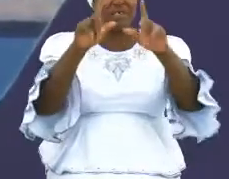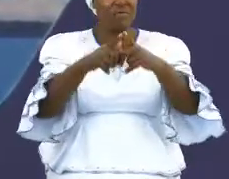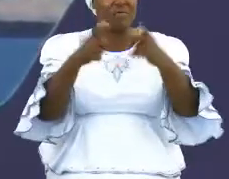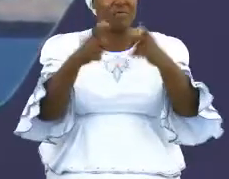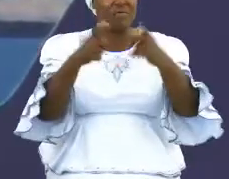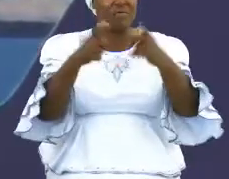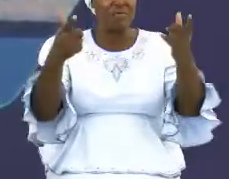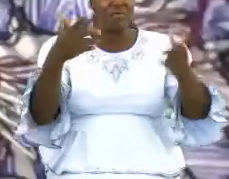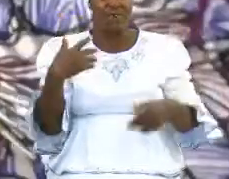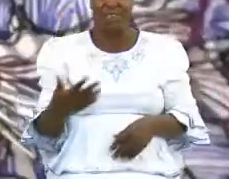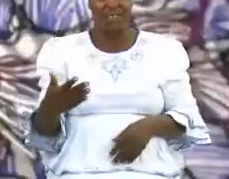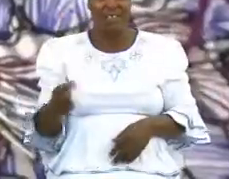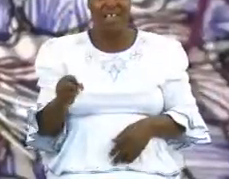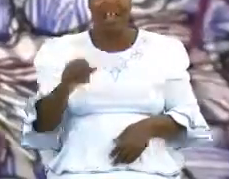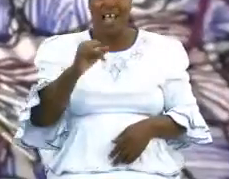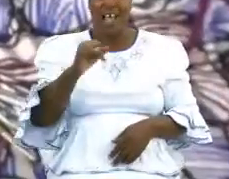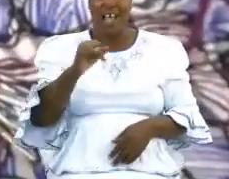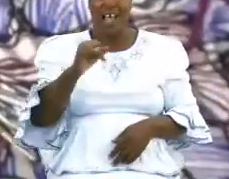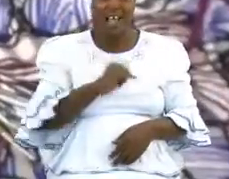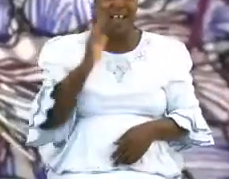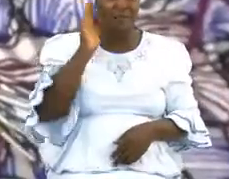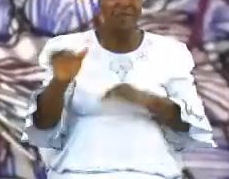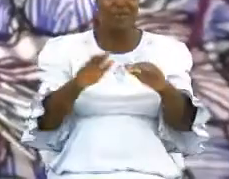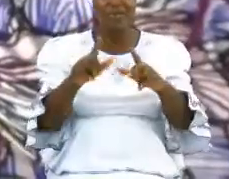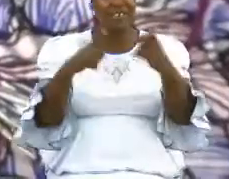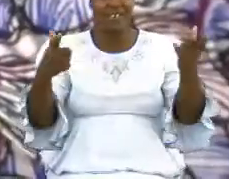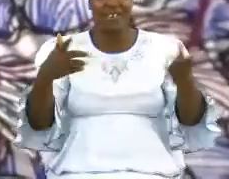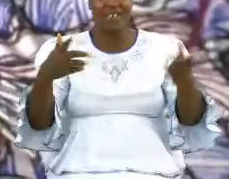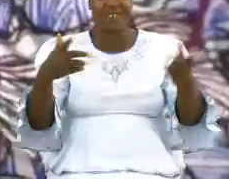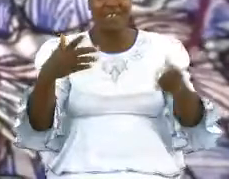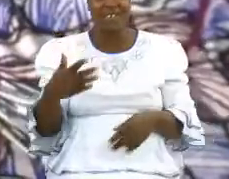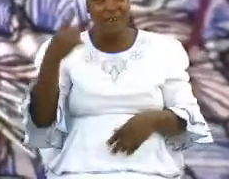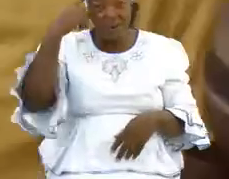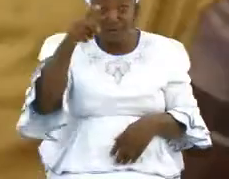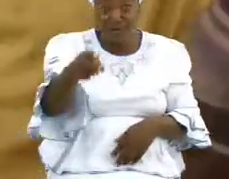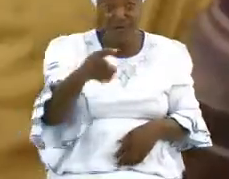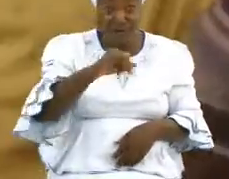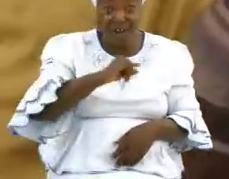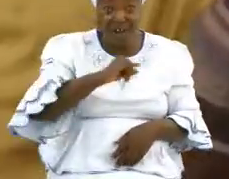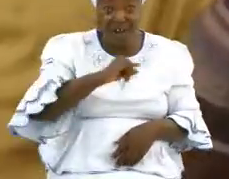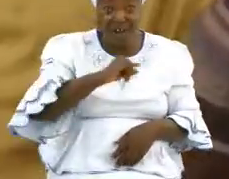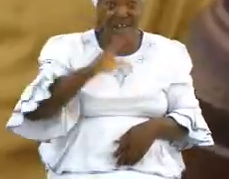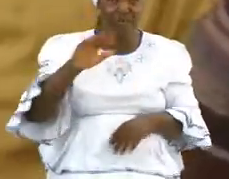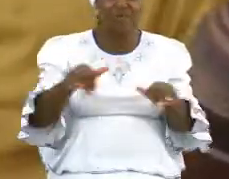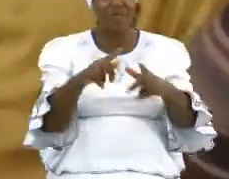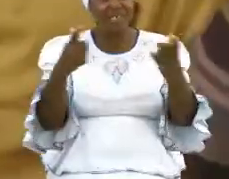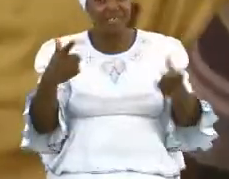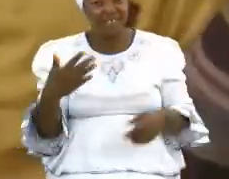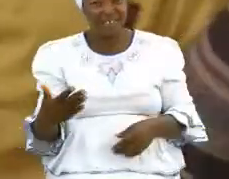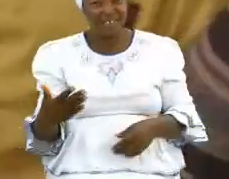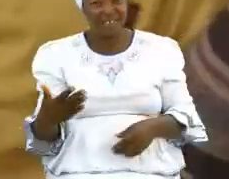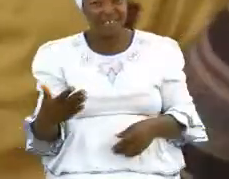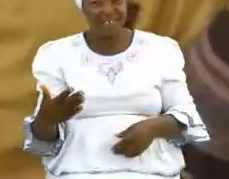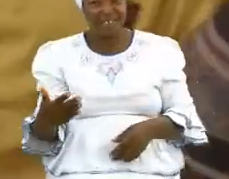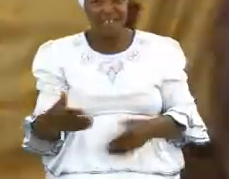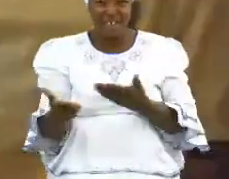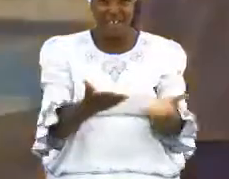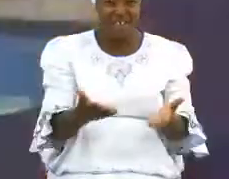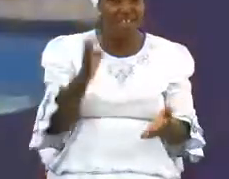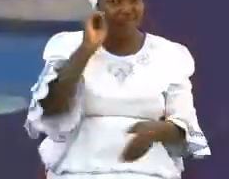will do marvels. For you, I will do marvels. Here, he will